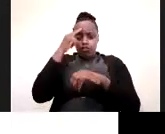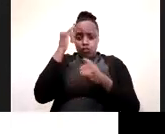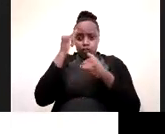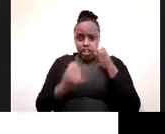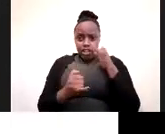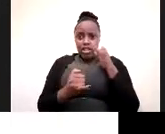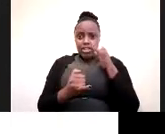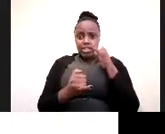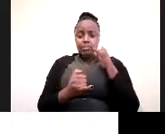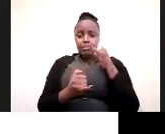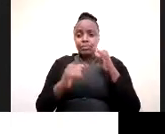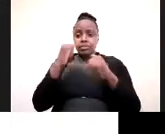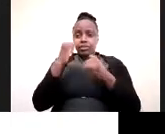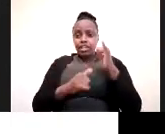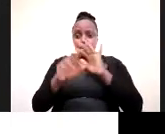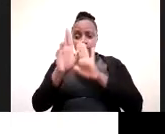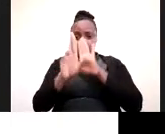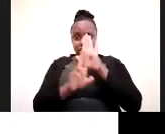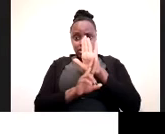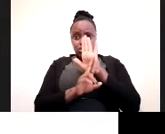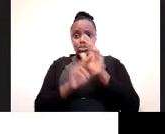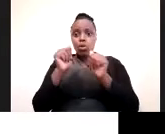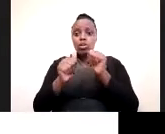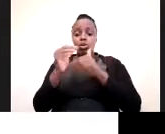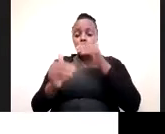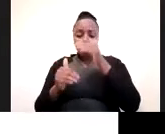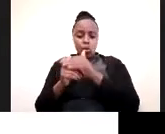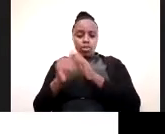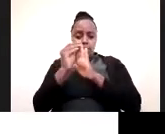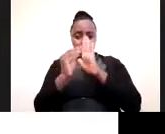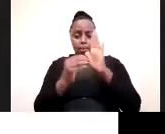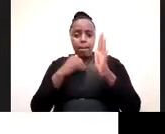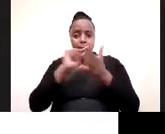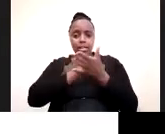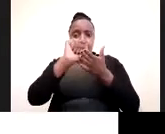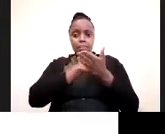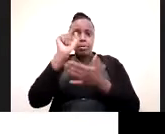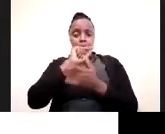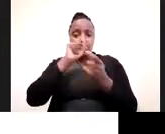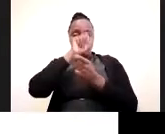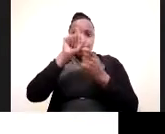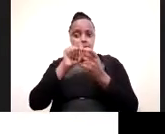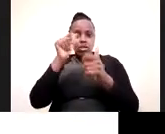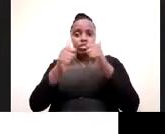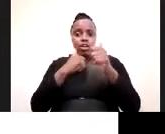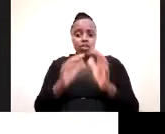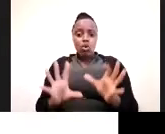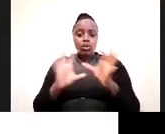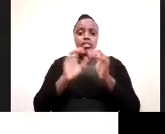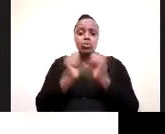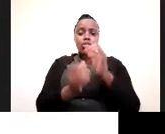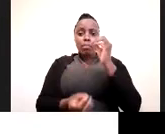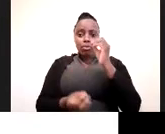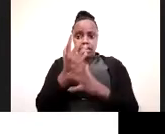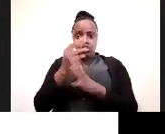secondary legislation. So all the acts either have been already published, in particular those which are related to the production rules,